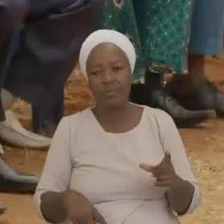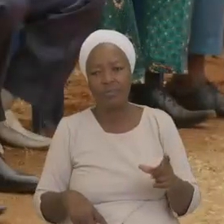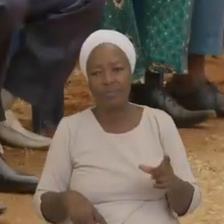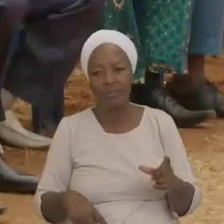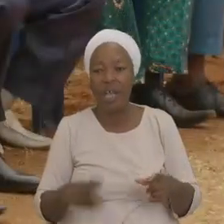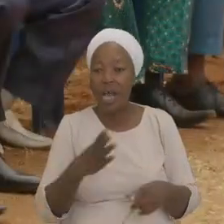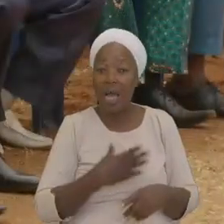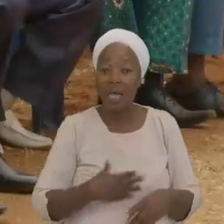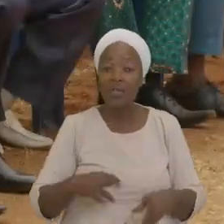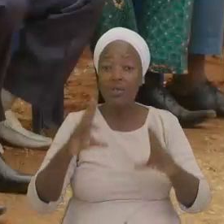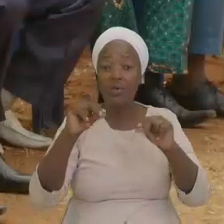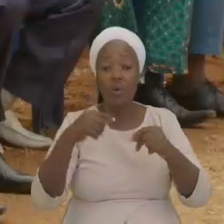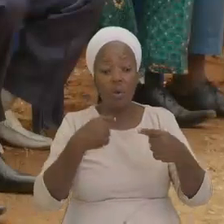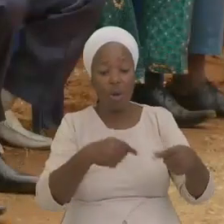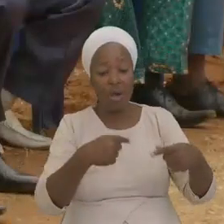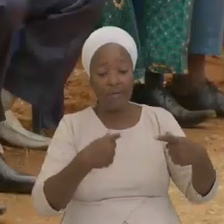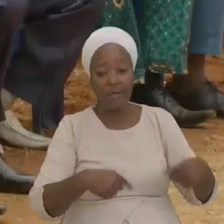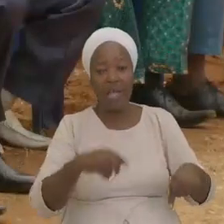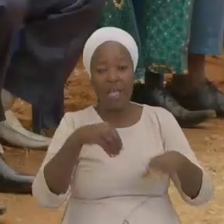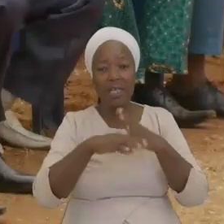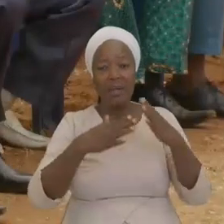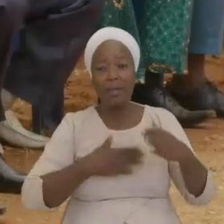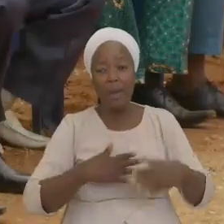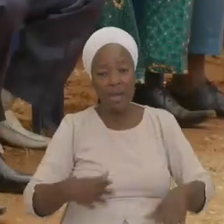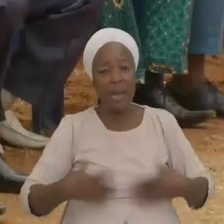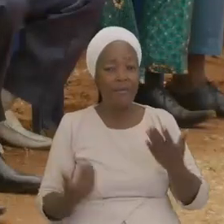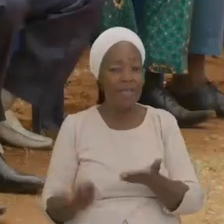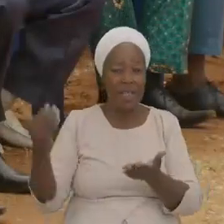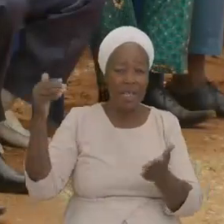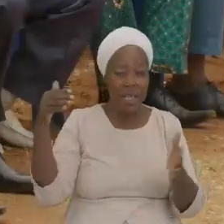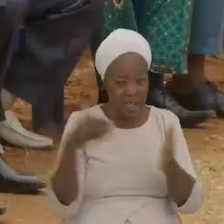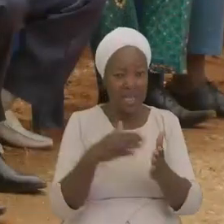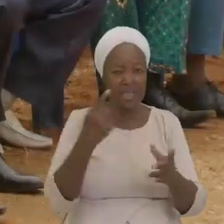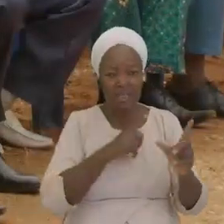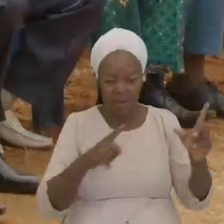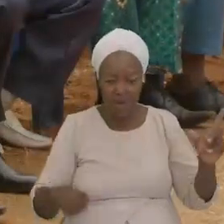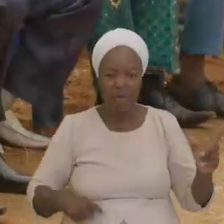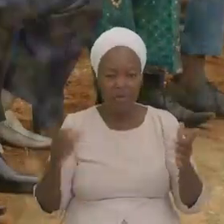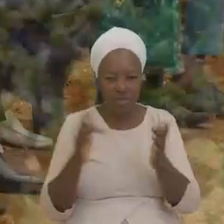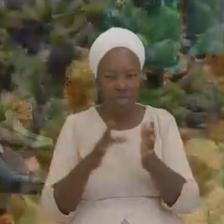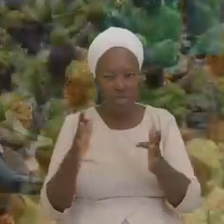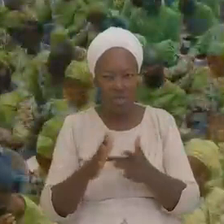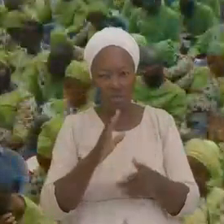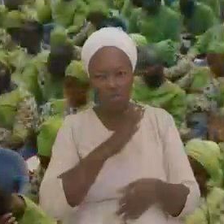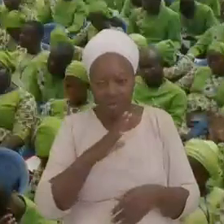no rival in my life against the Lord Jesus Christ.